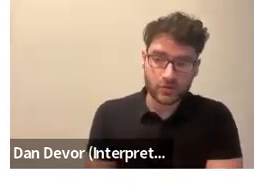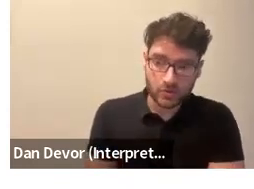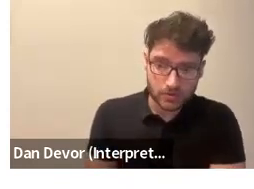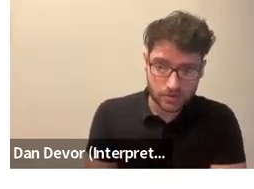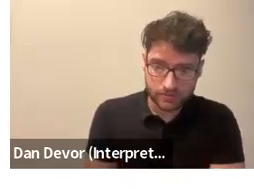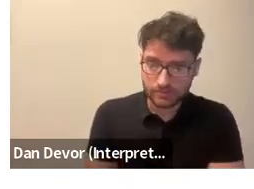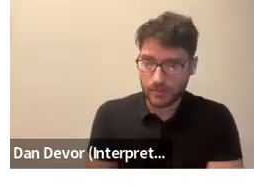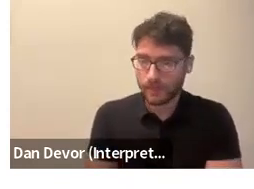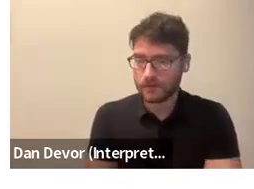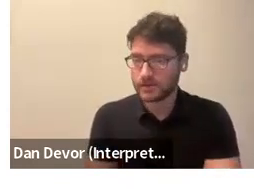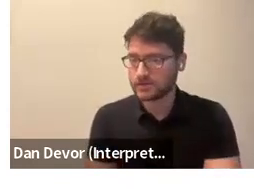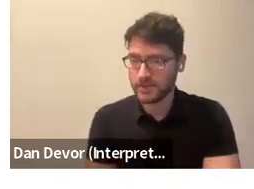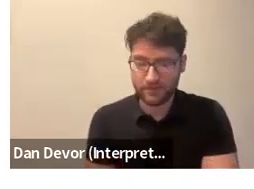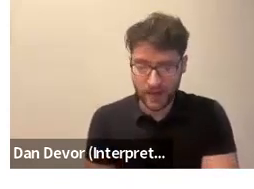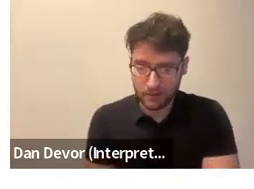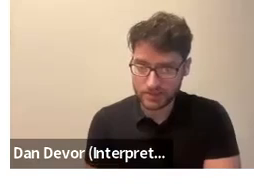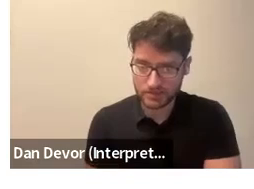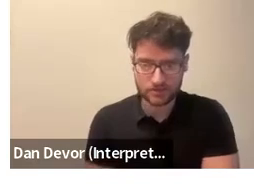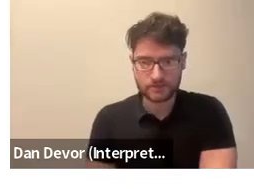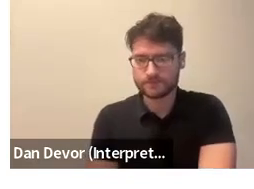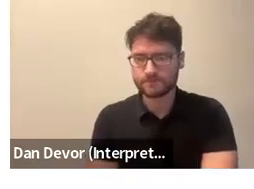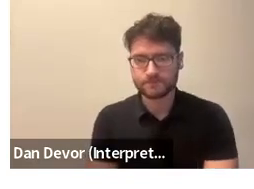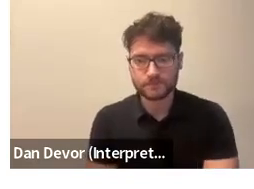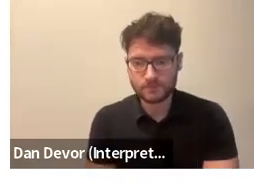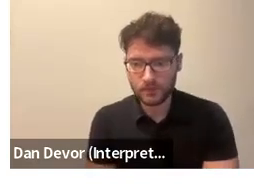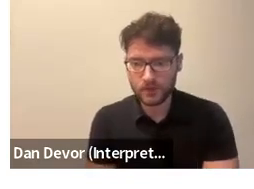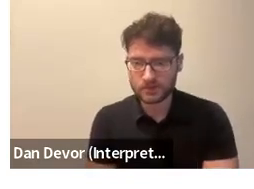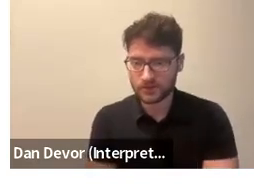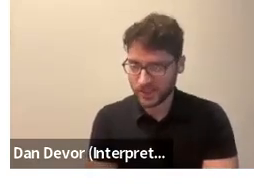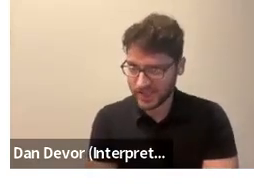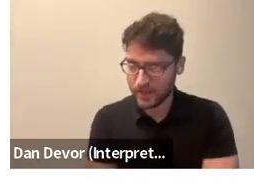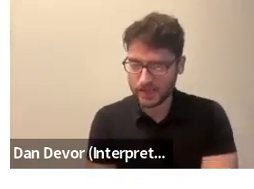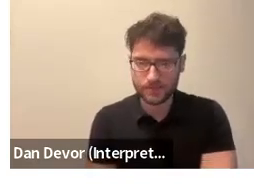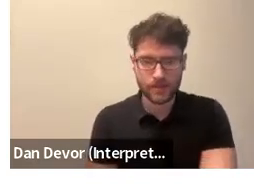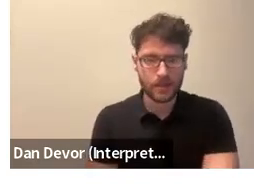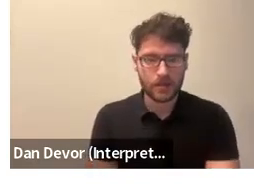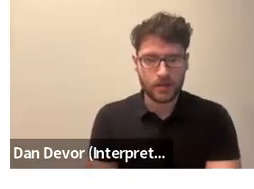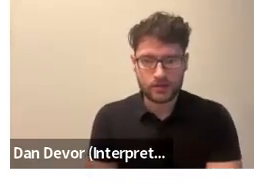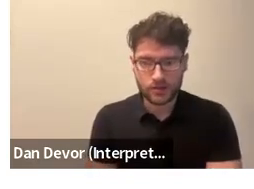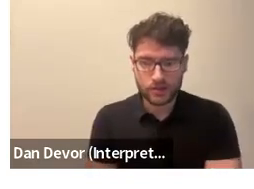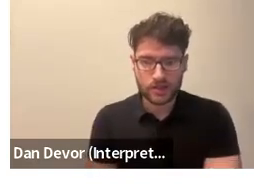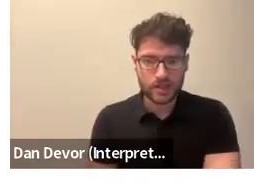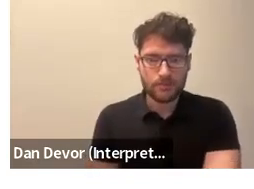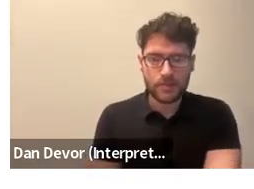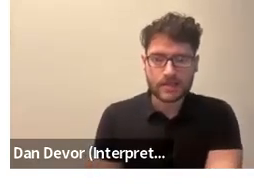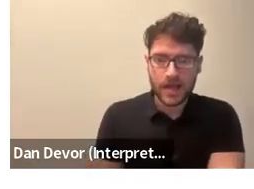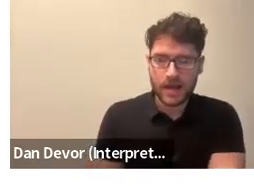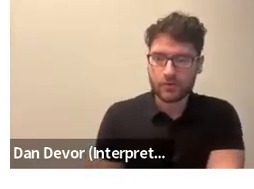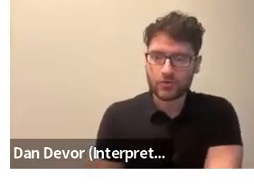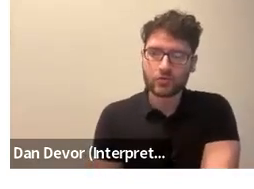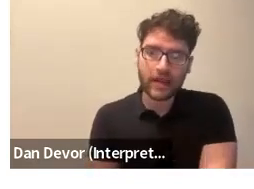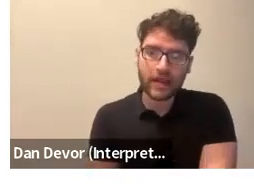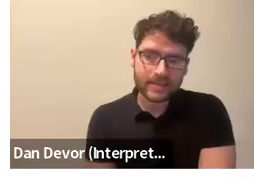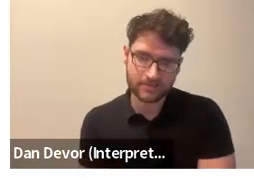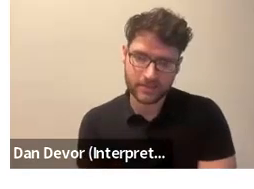At deaf schools, deaf families, so it checks that box. Third, it must